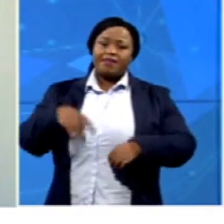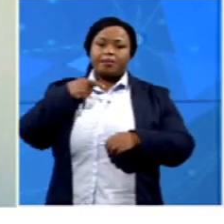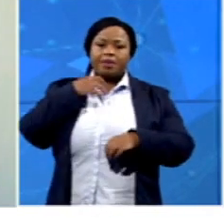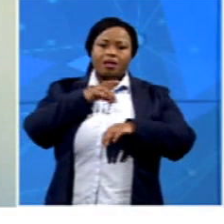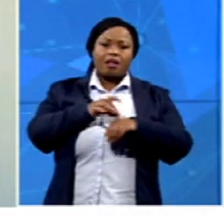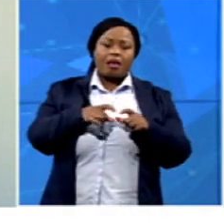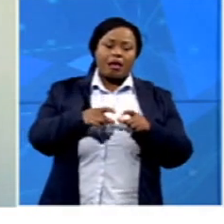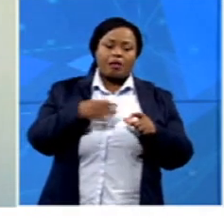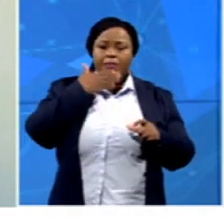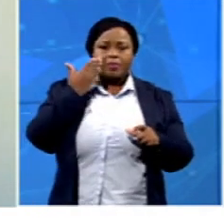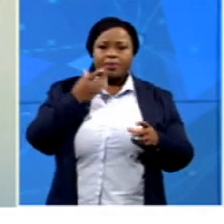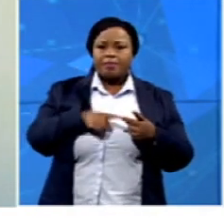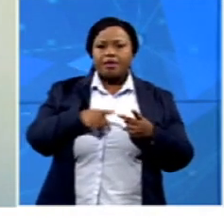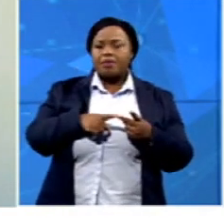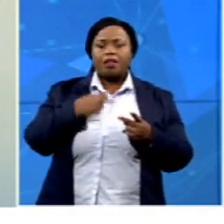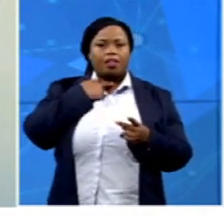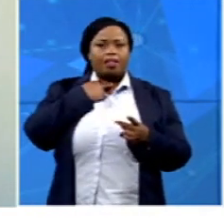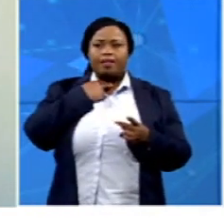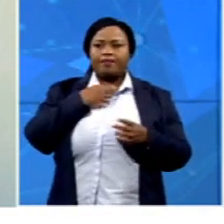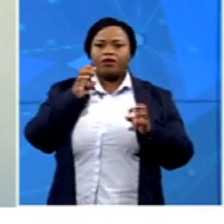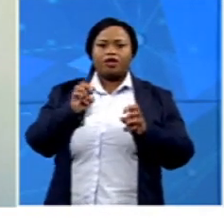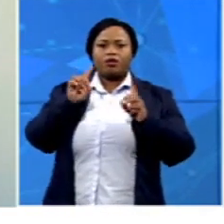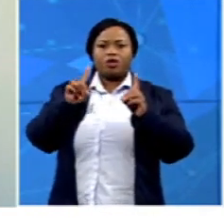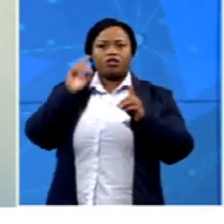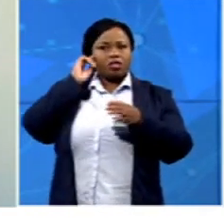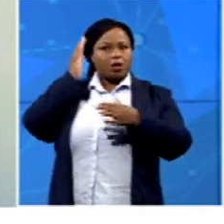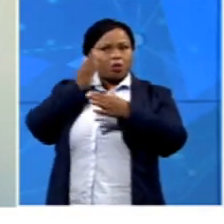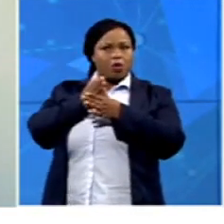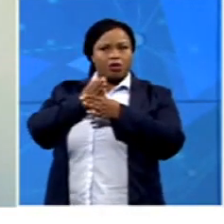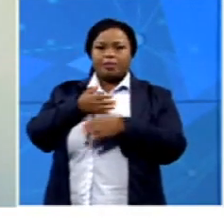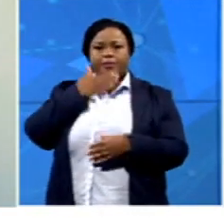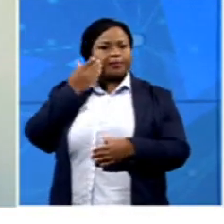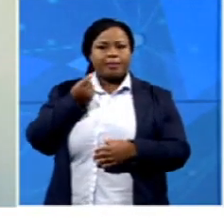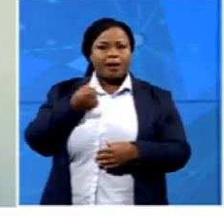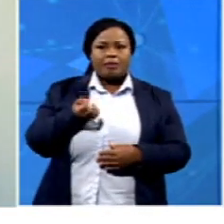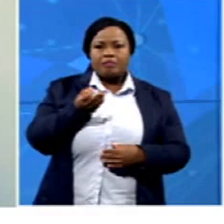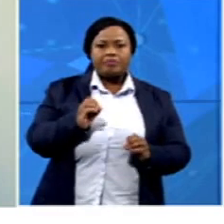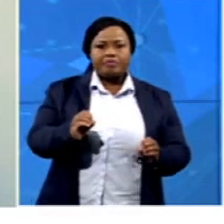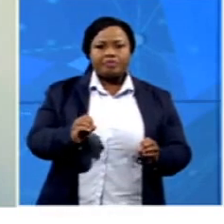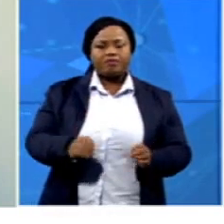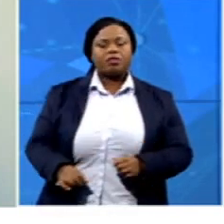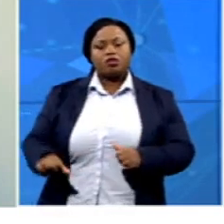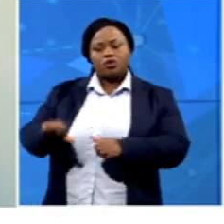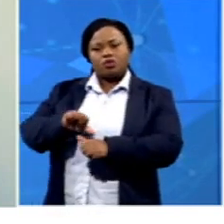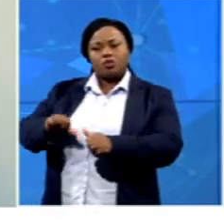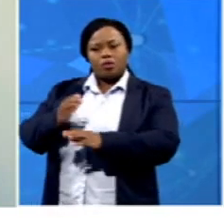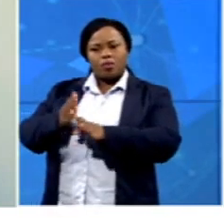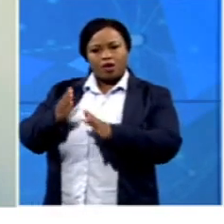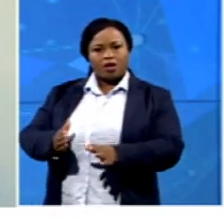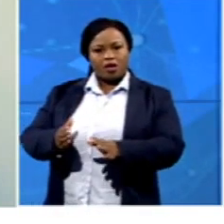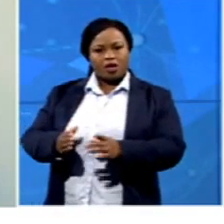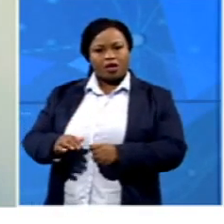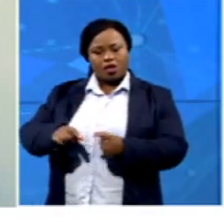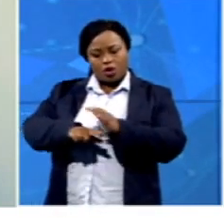if you can't afford to go to an educational psychologist, get hold of your social worker from your